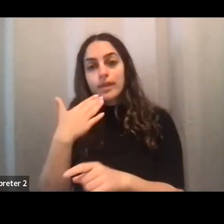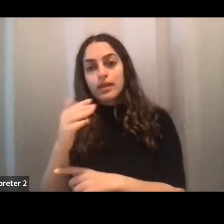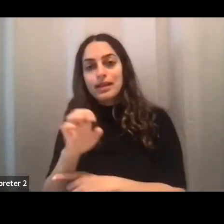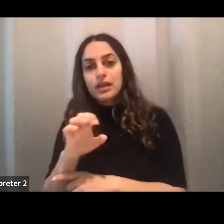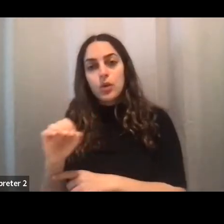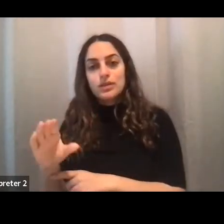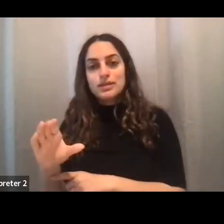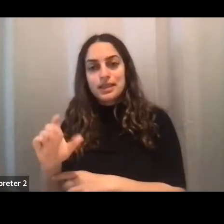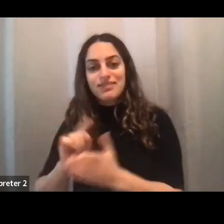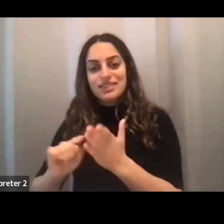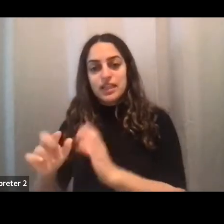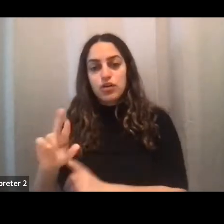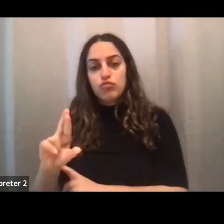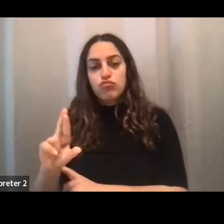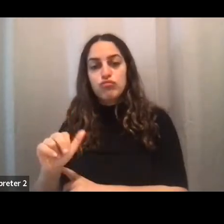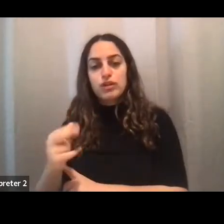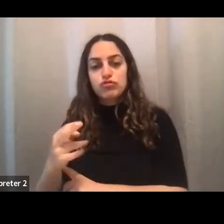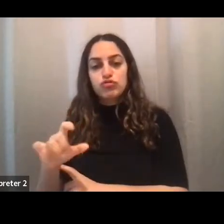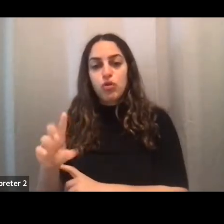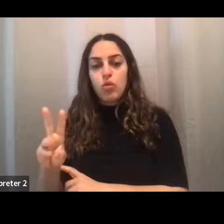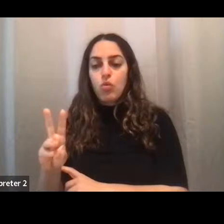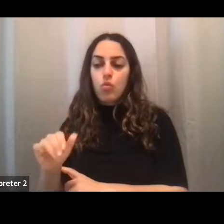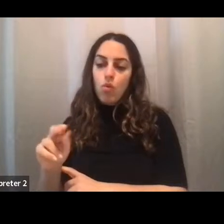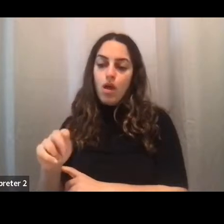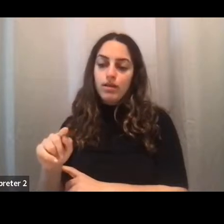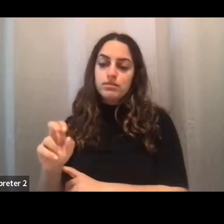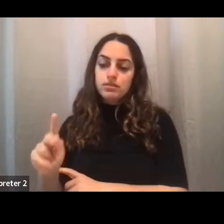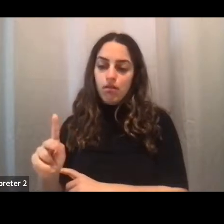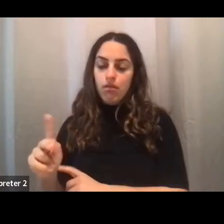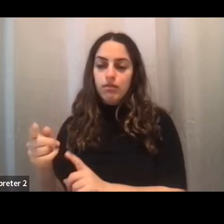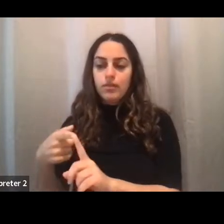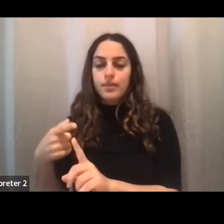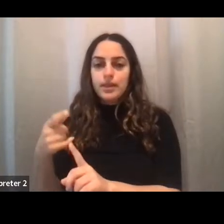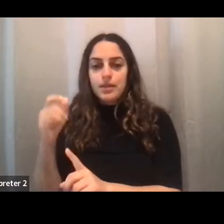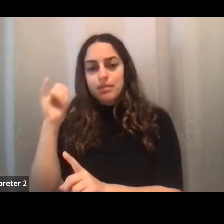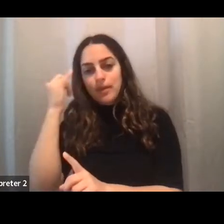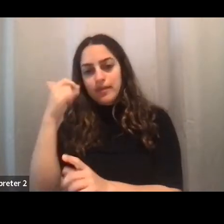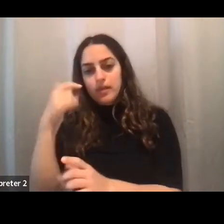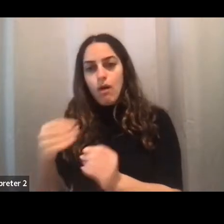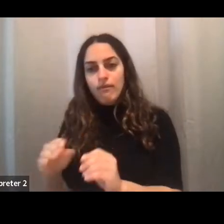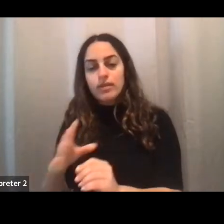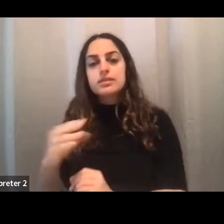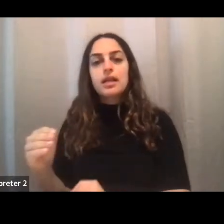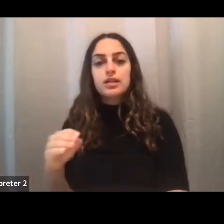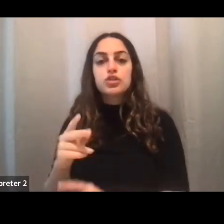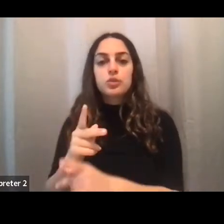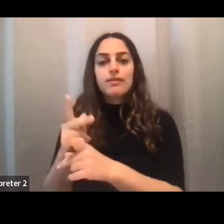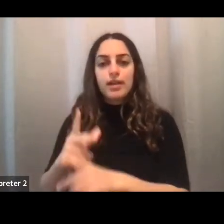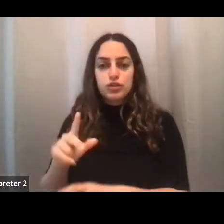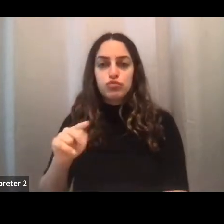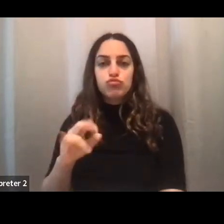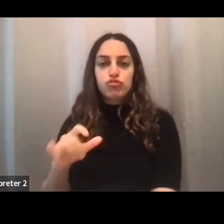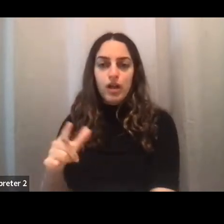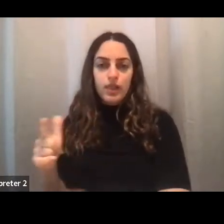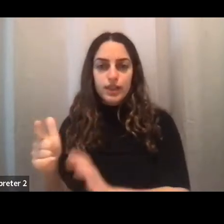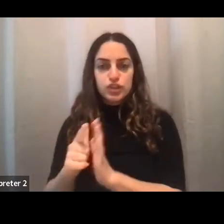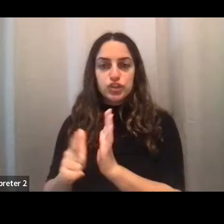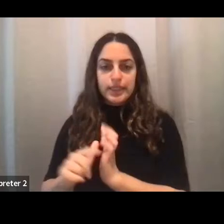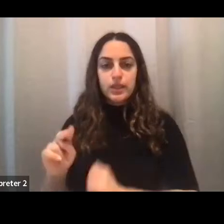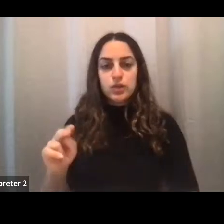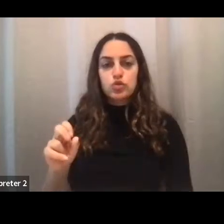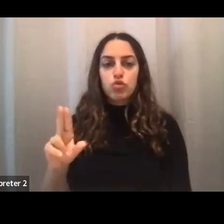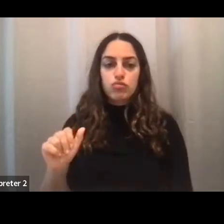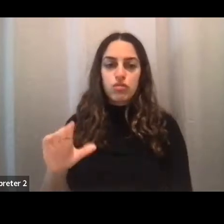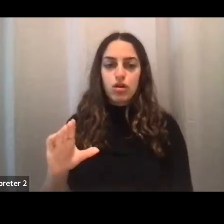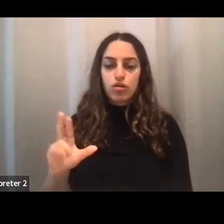investigator rachel wontuck of the buffalo office and supervisory trial attorney new york nora curtin of the new york